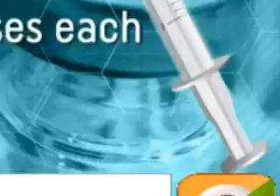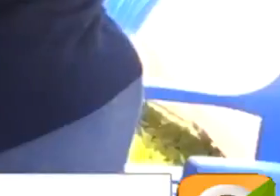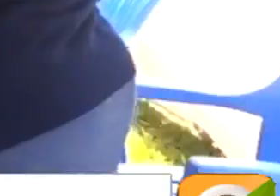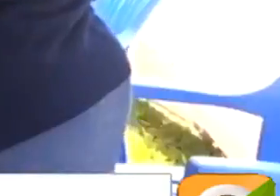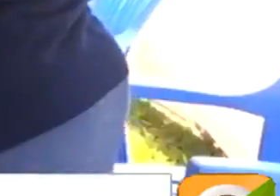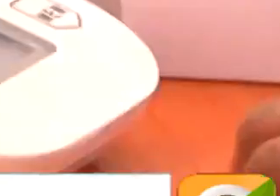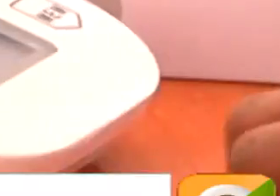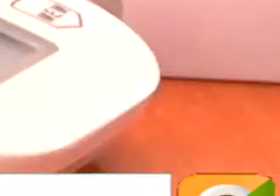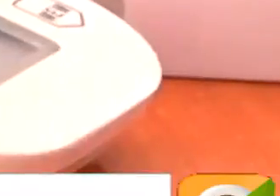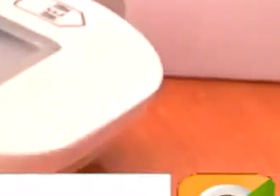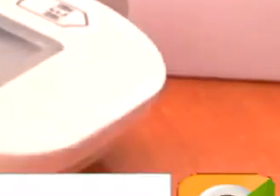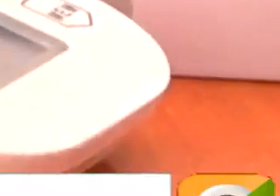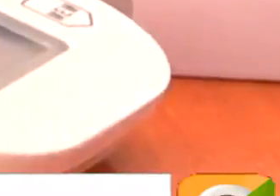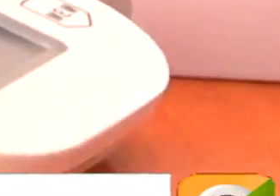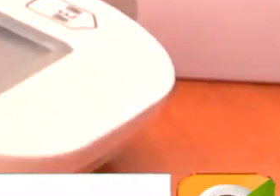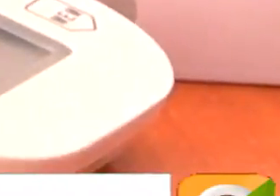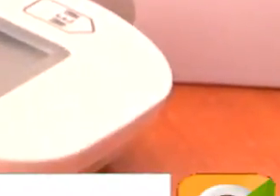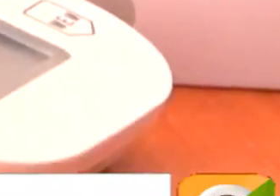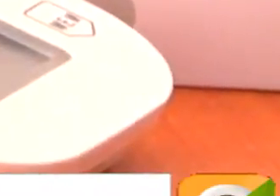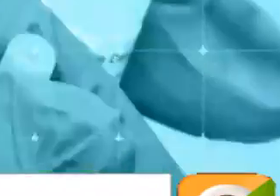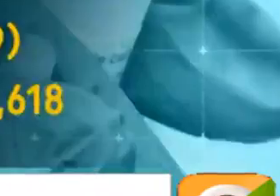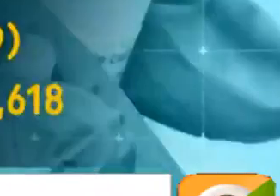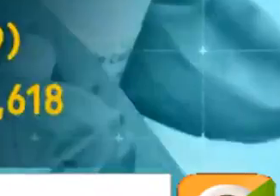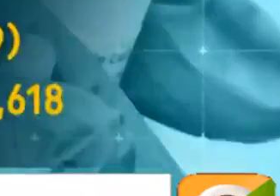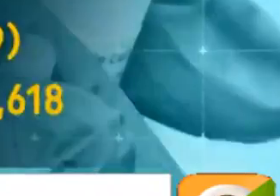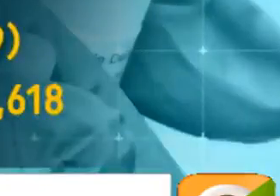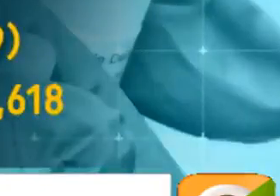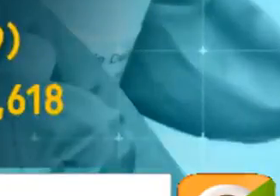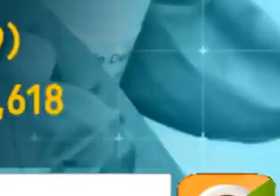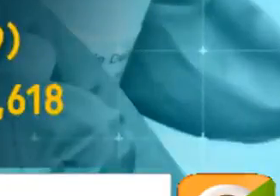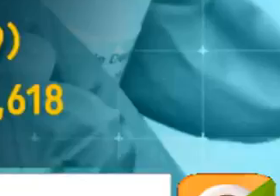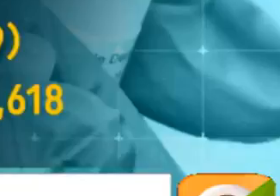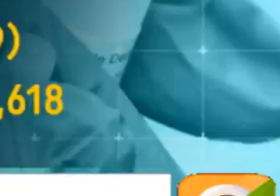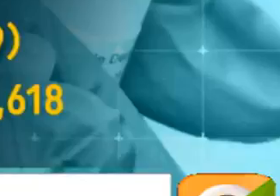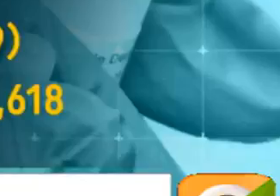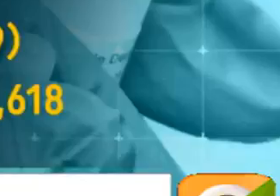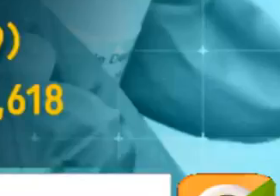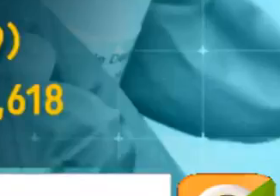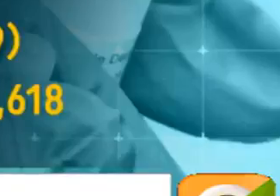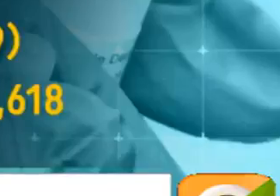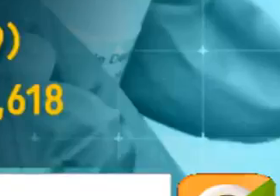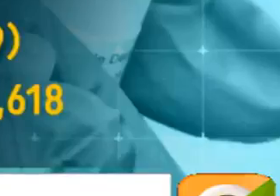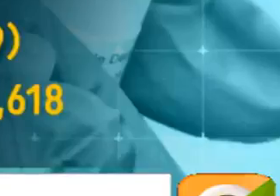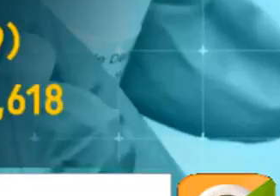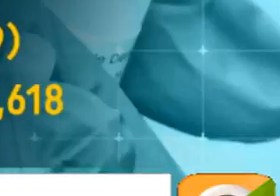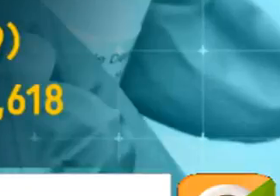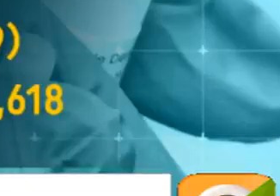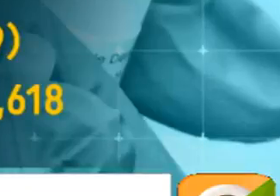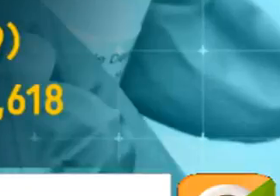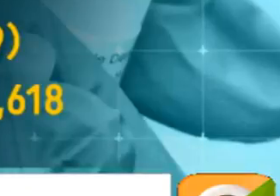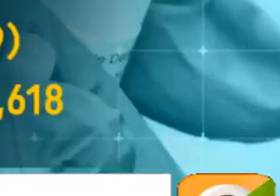January 2021. In the meantime, Kenya has recorded 1,571 new infections from a sample size